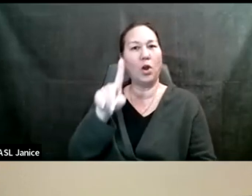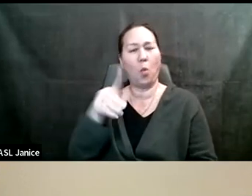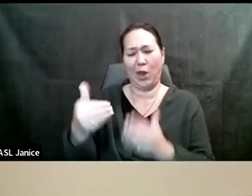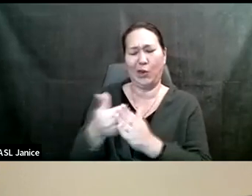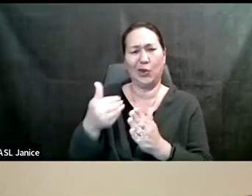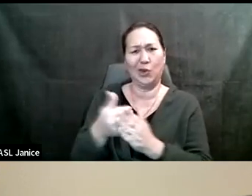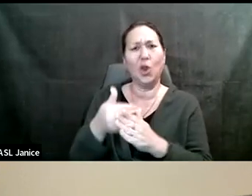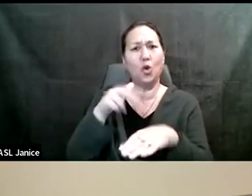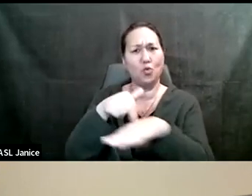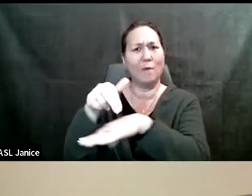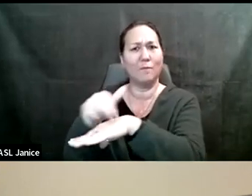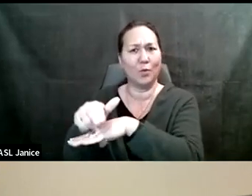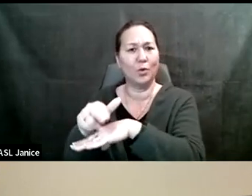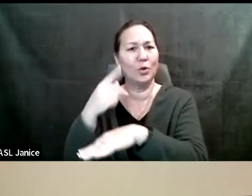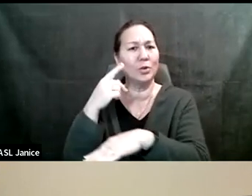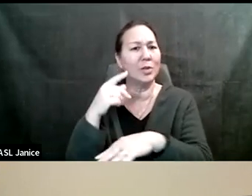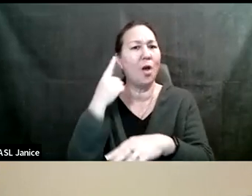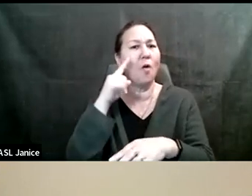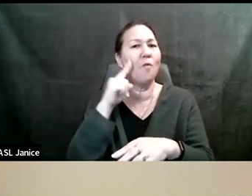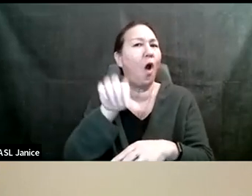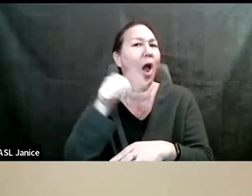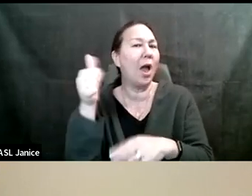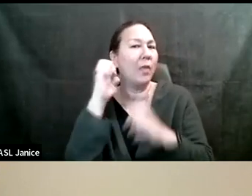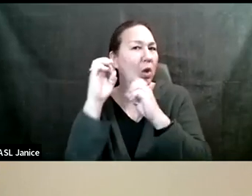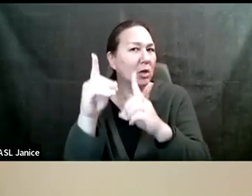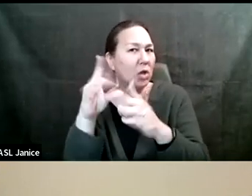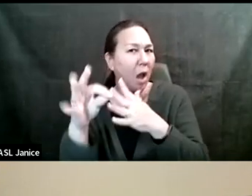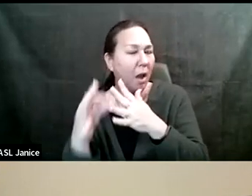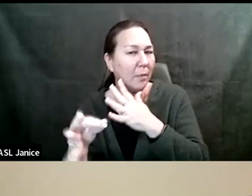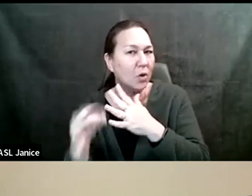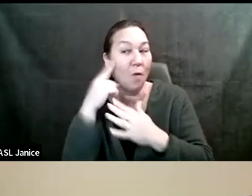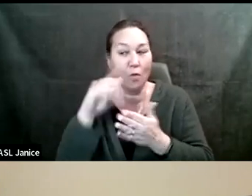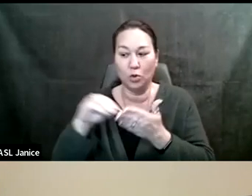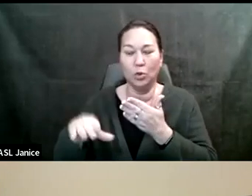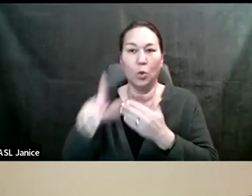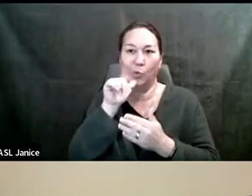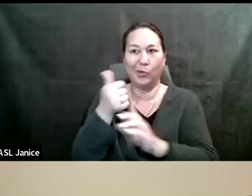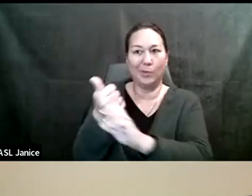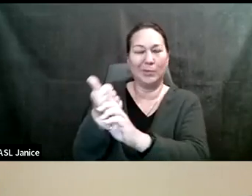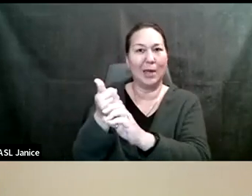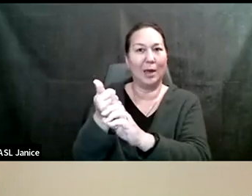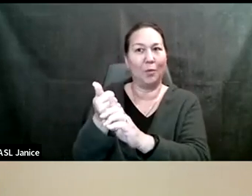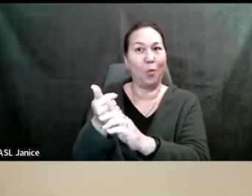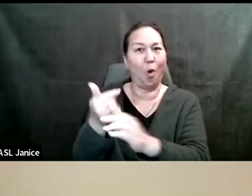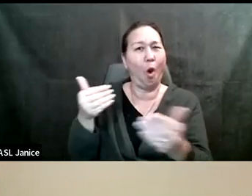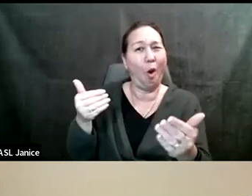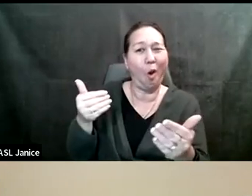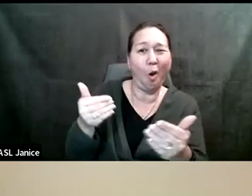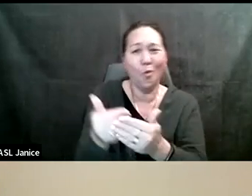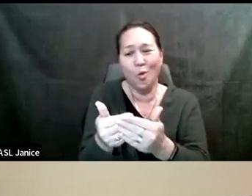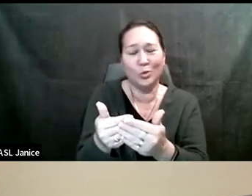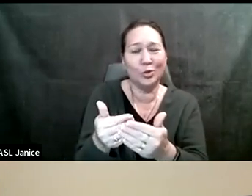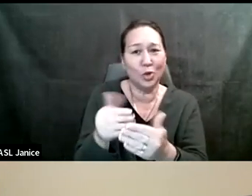of educational options for our students who were in the process of dropping out by not coming to